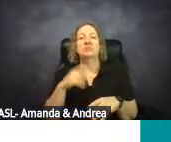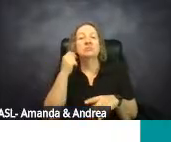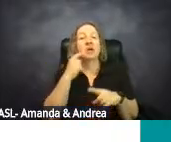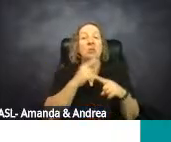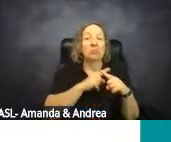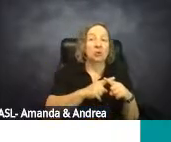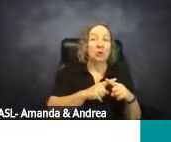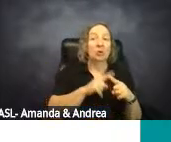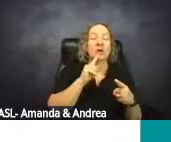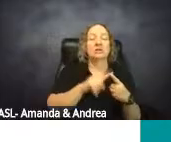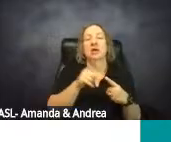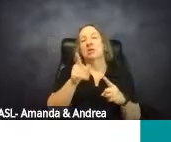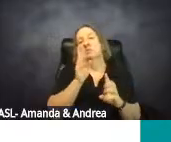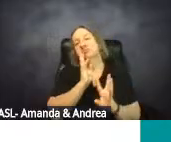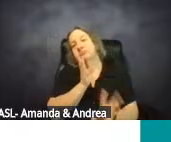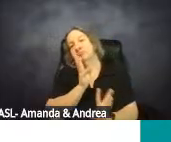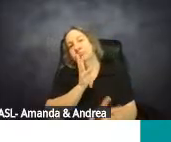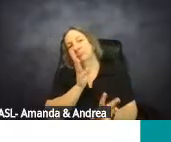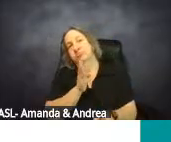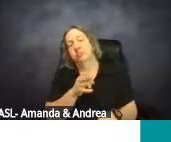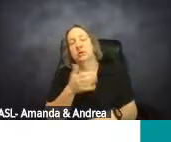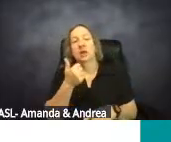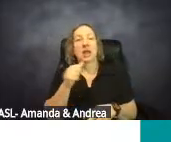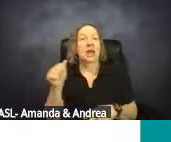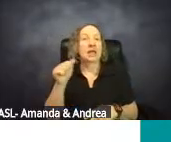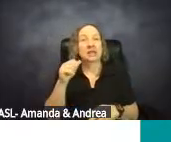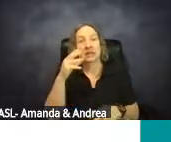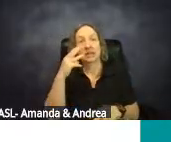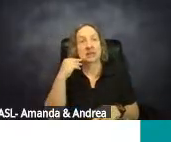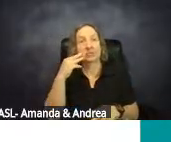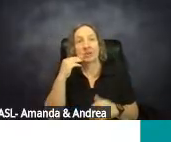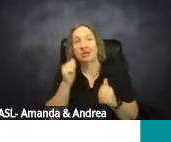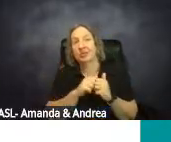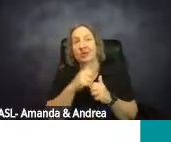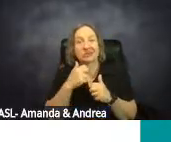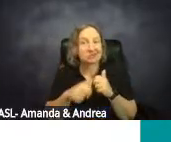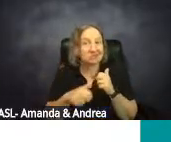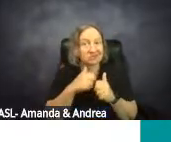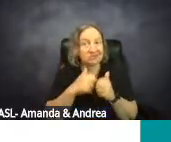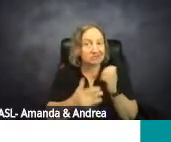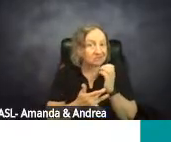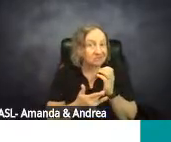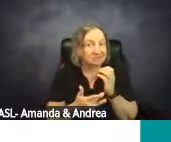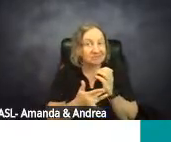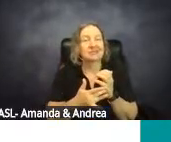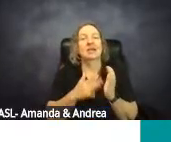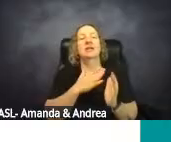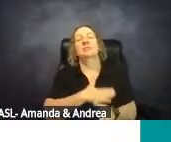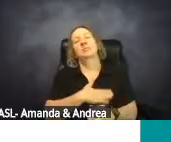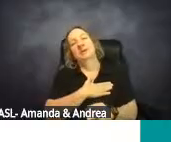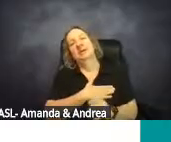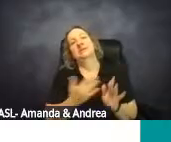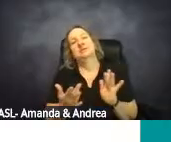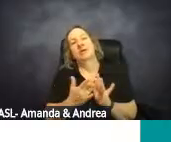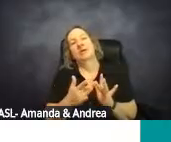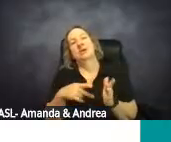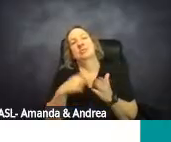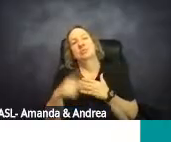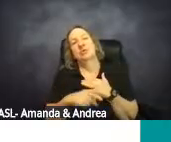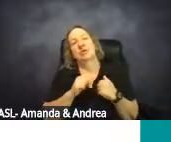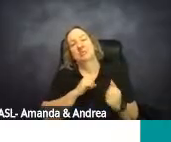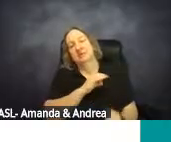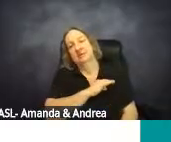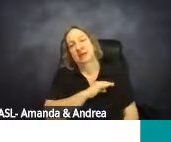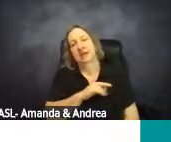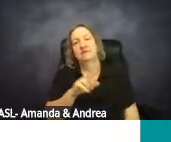when you are not speaking. And if you have any experience with technical difficulties, we ask that you contact our program staff